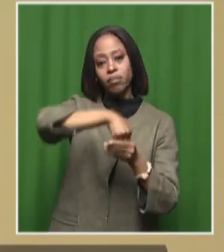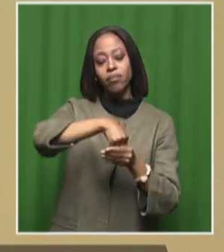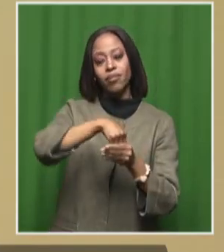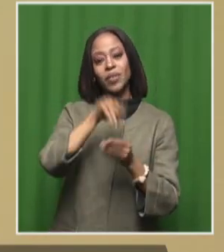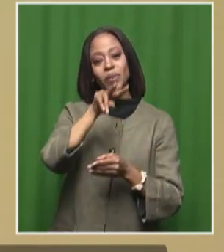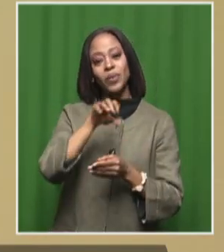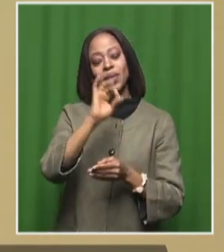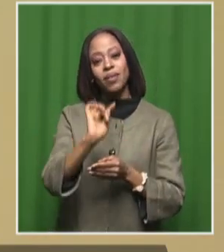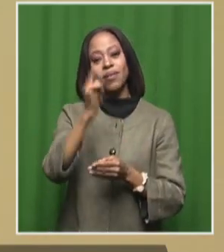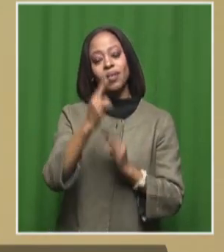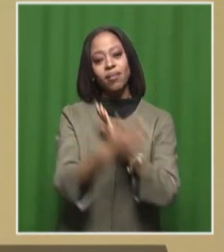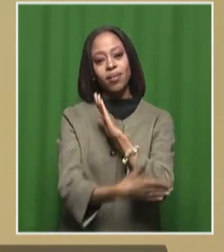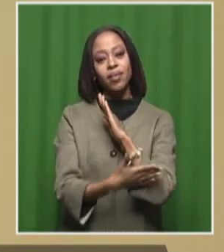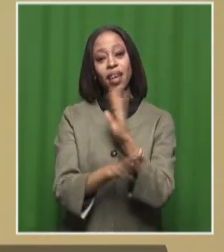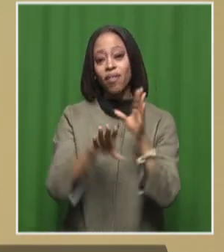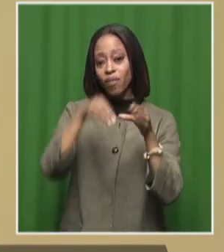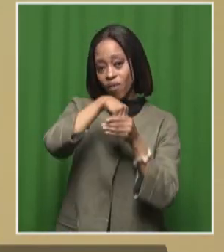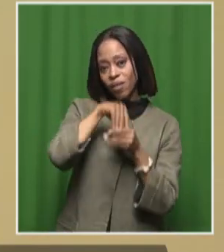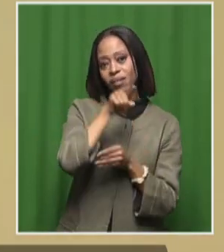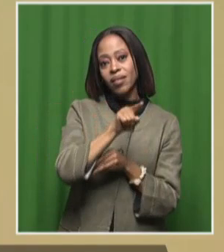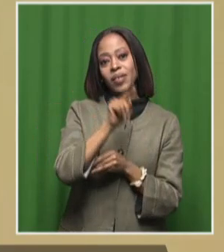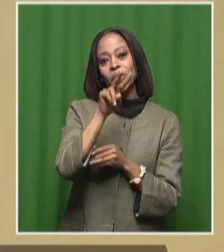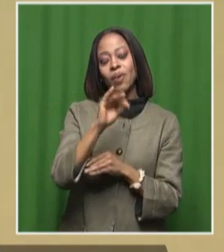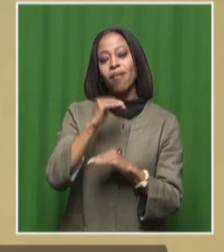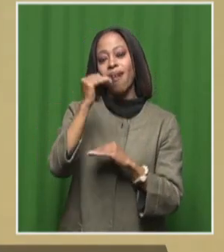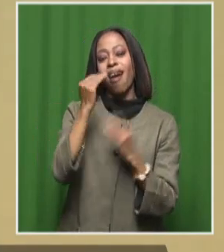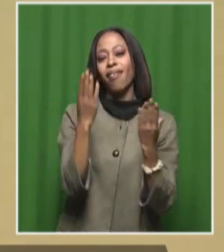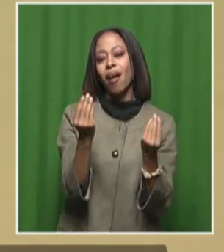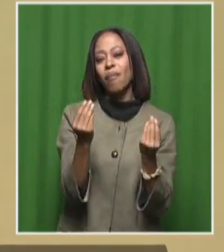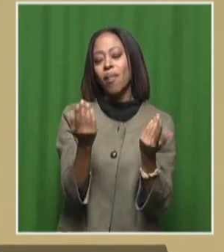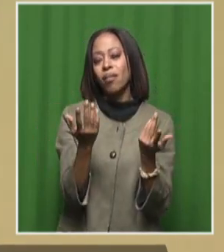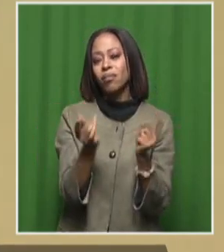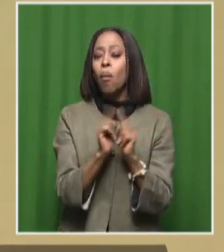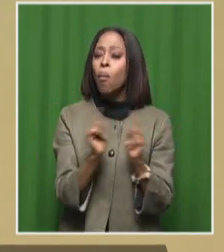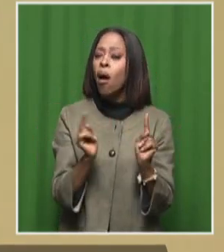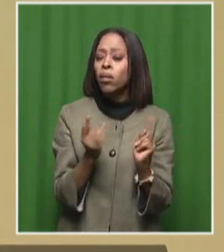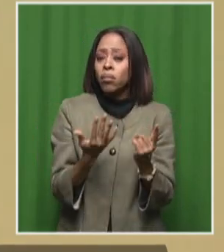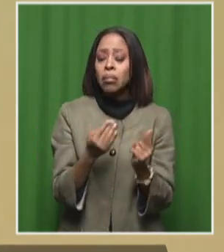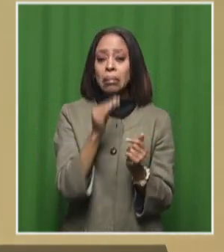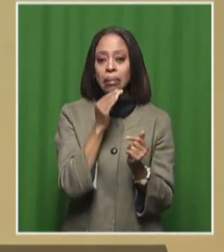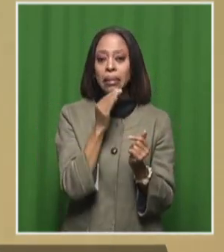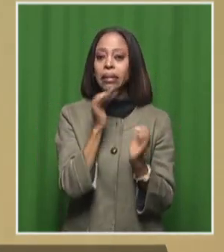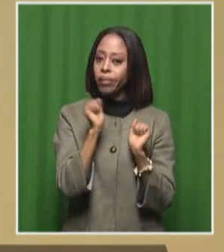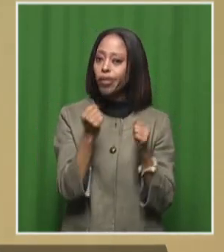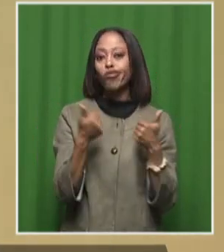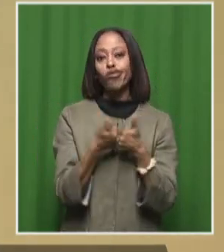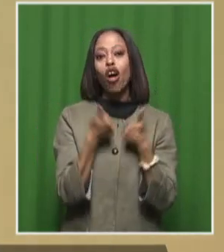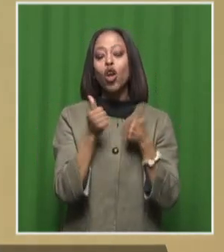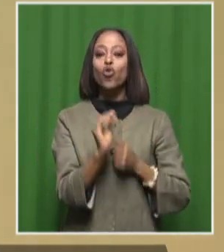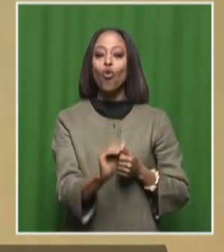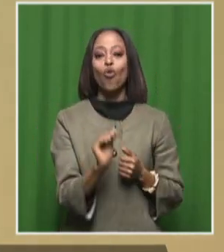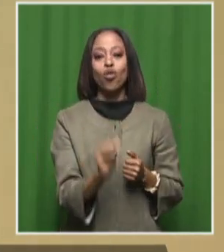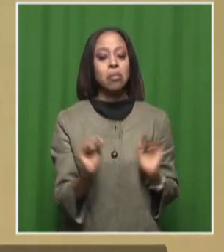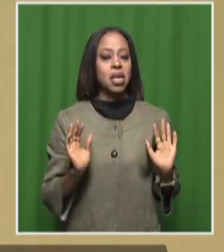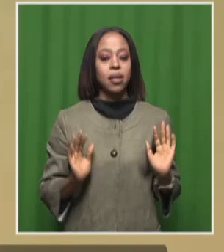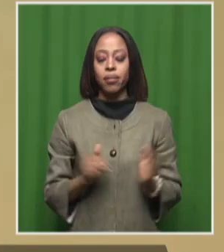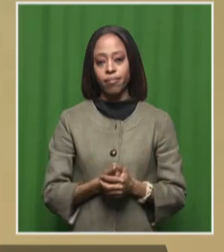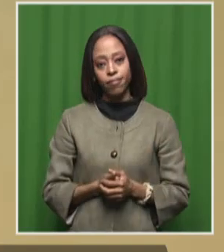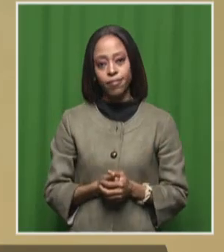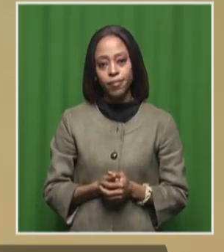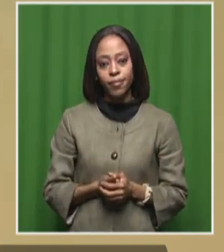21st countries if you are part of the 20 highest numbers. But that said, this just tells us there are challenges. Yeah. There are